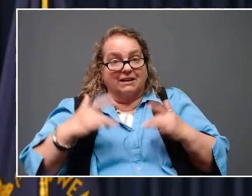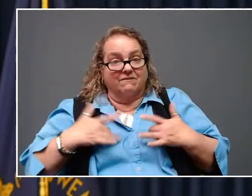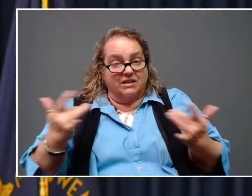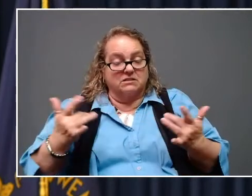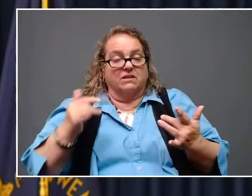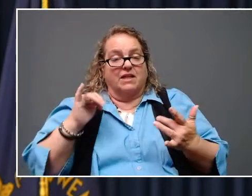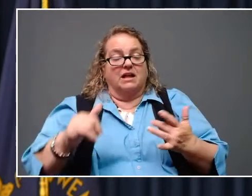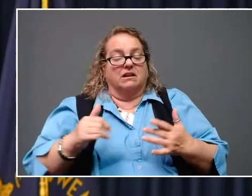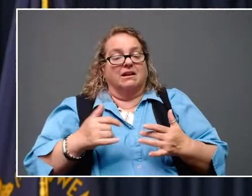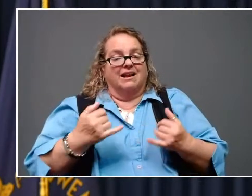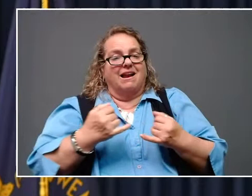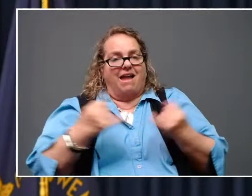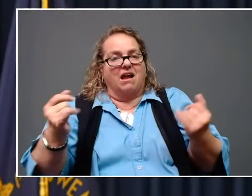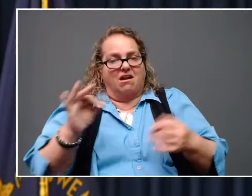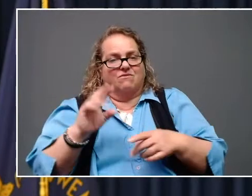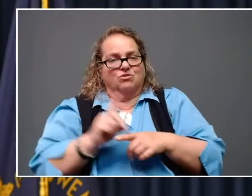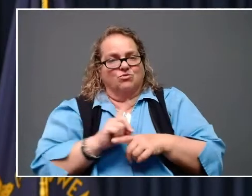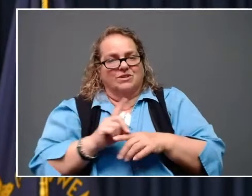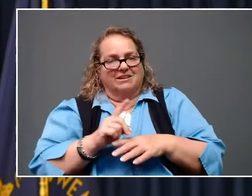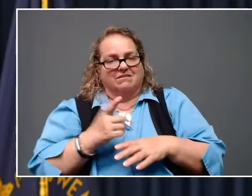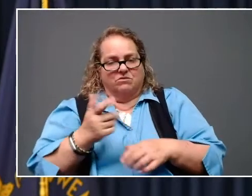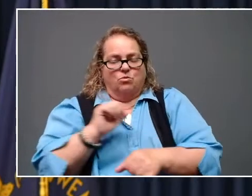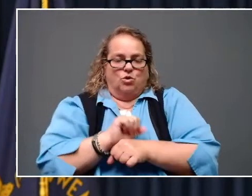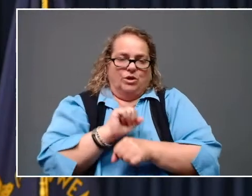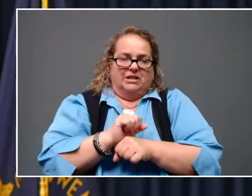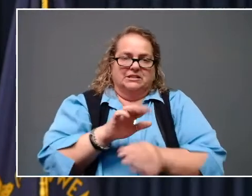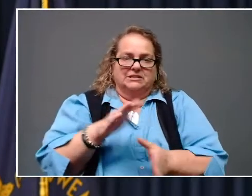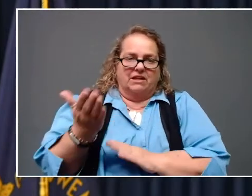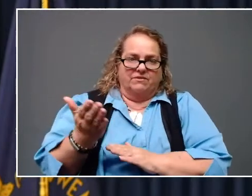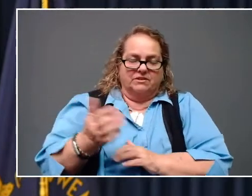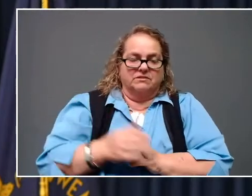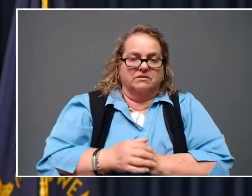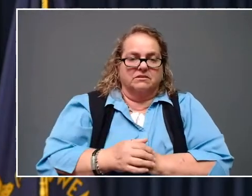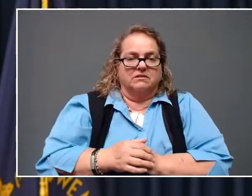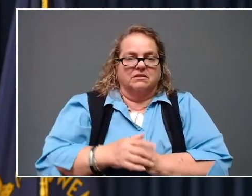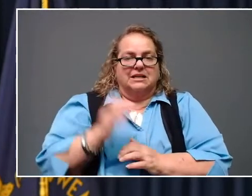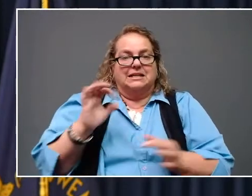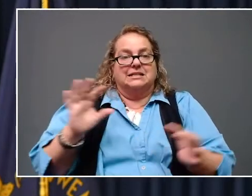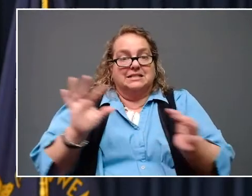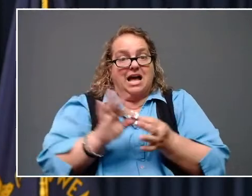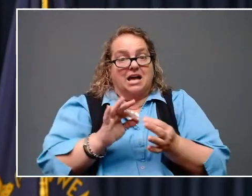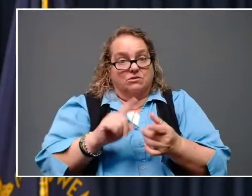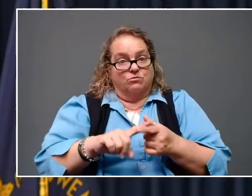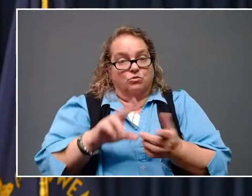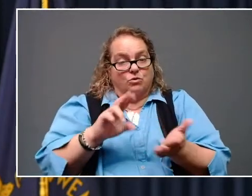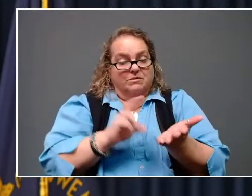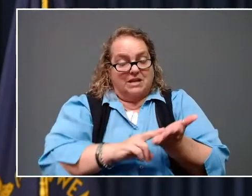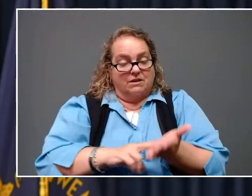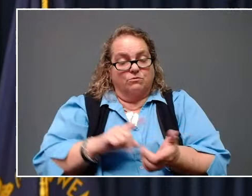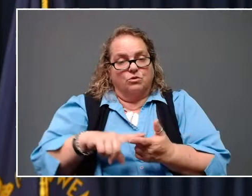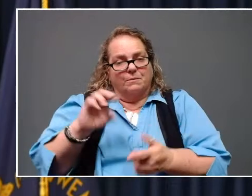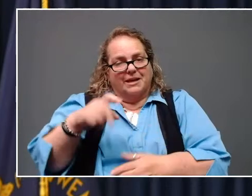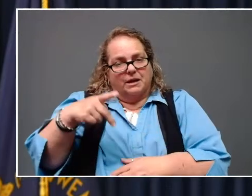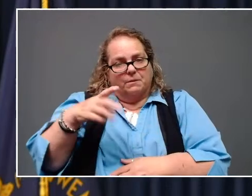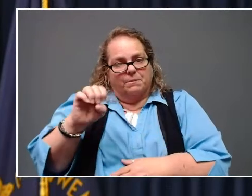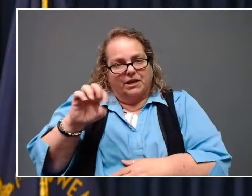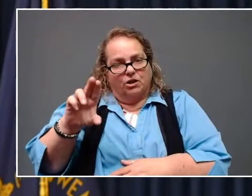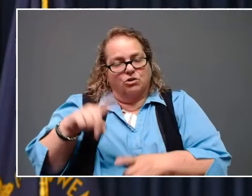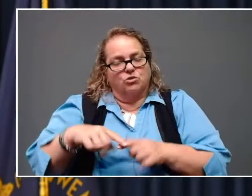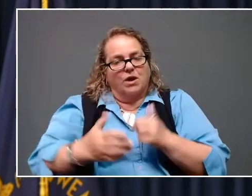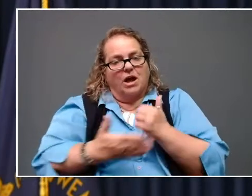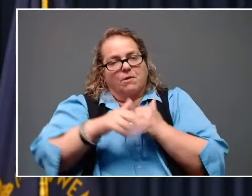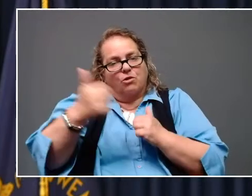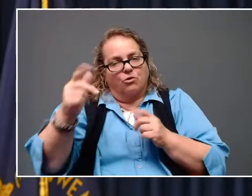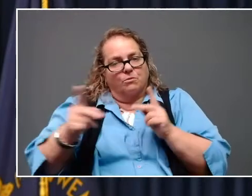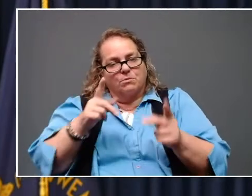deaths. After attending his first seminar, he signed up to be a peer, to help others who had experienced similar things.